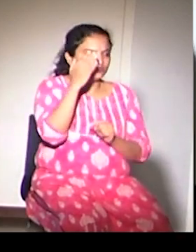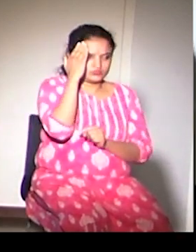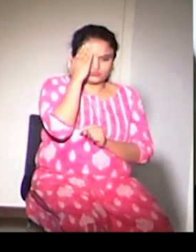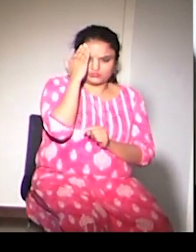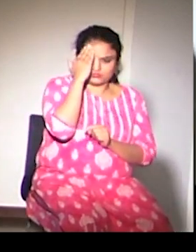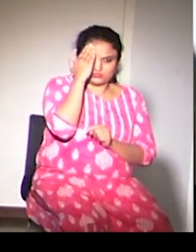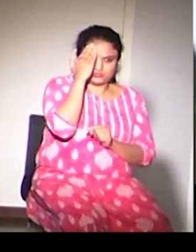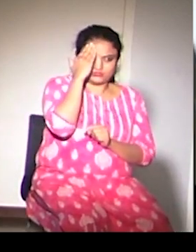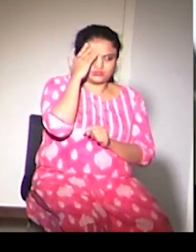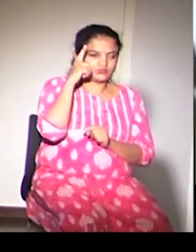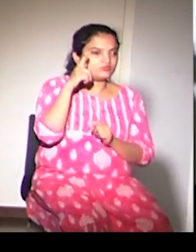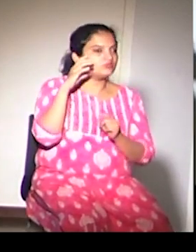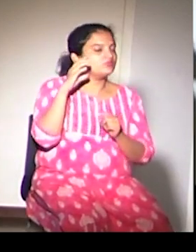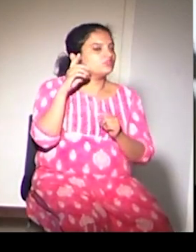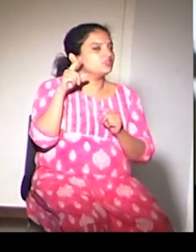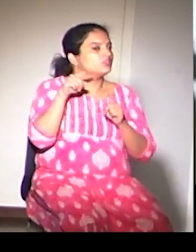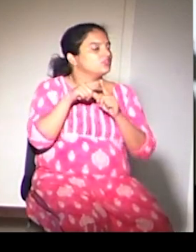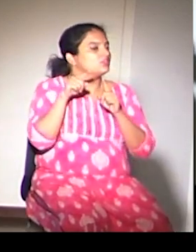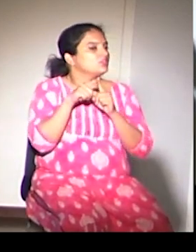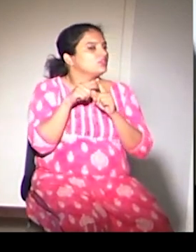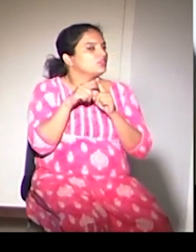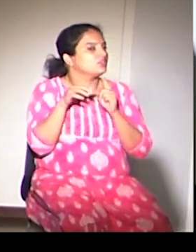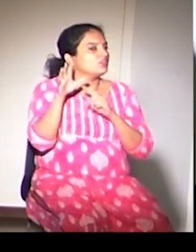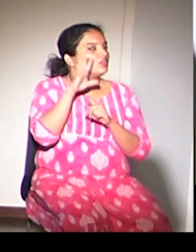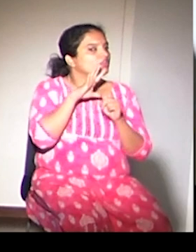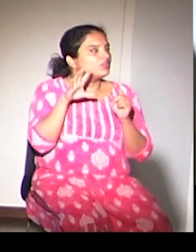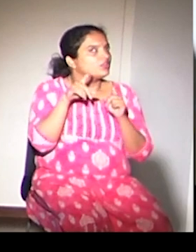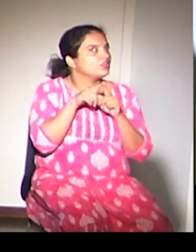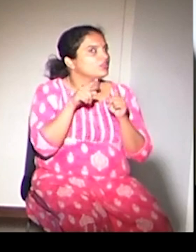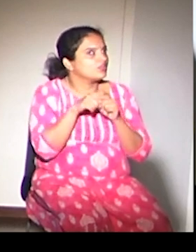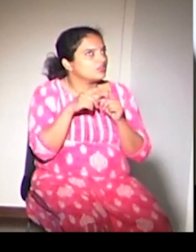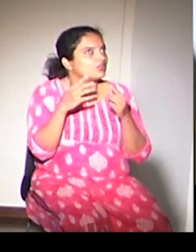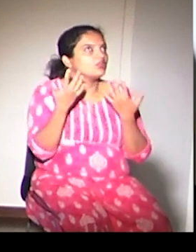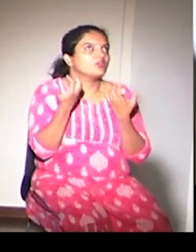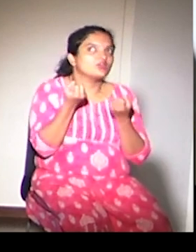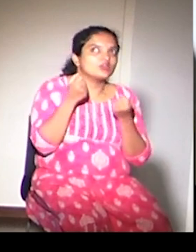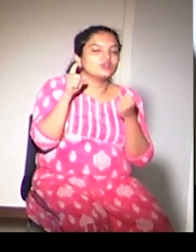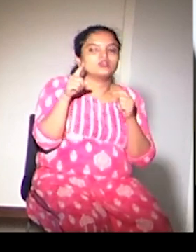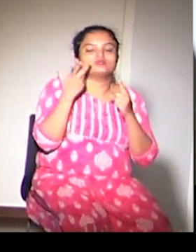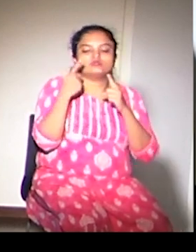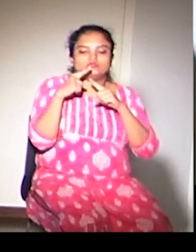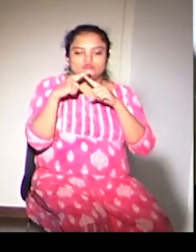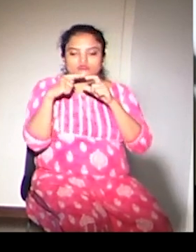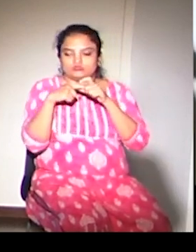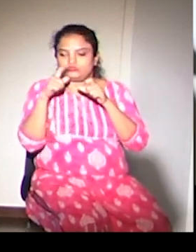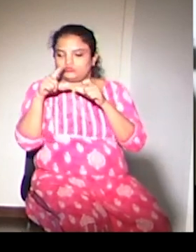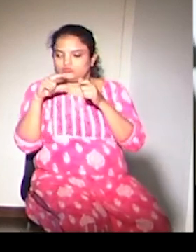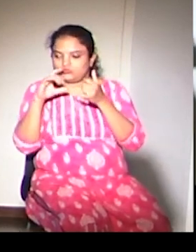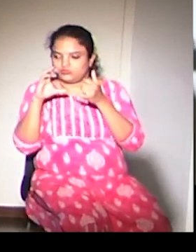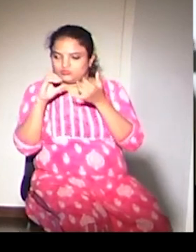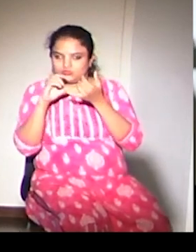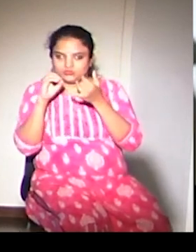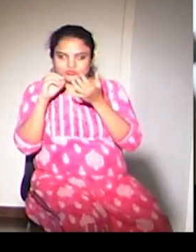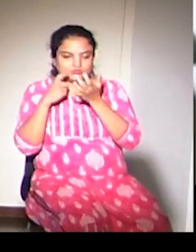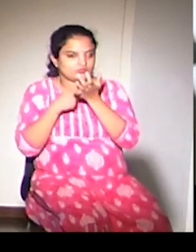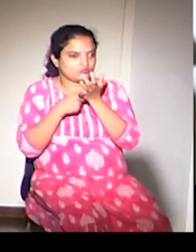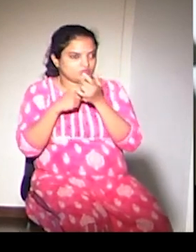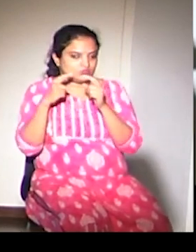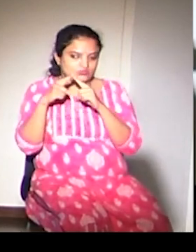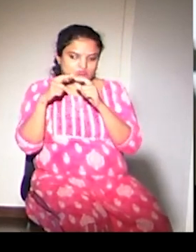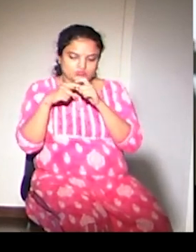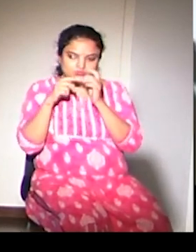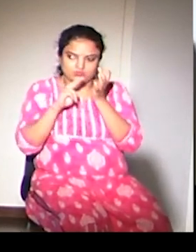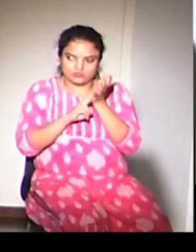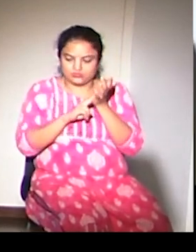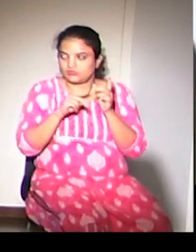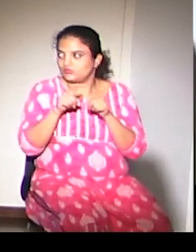of the country, Cuerda tiles tend to be red terracotta, and I think that's probably to do with the sort of firing